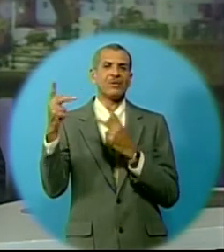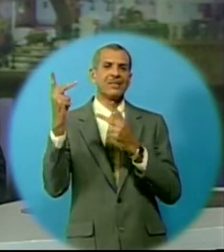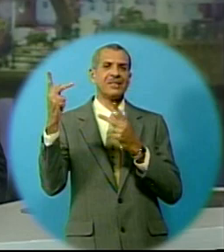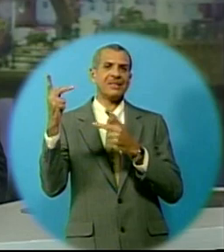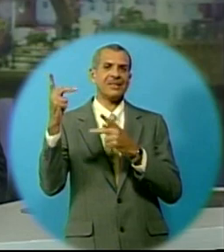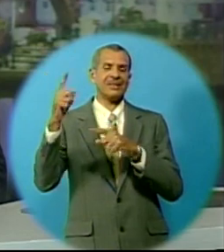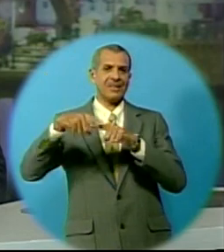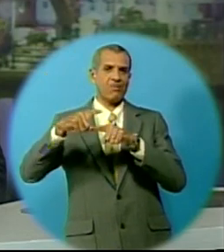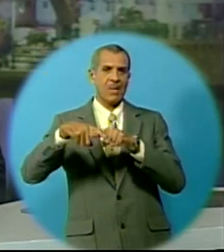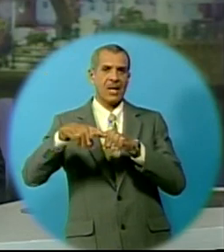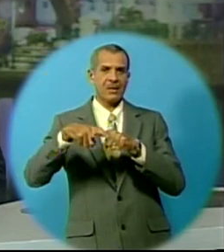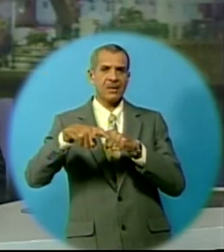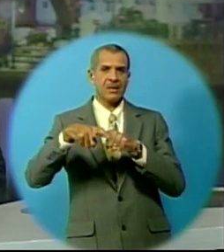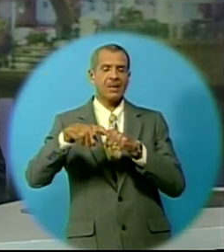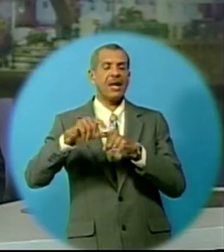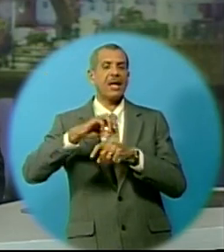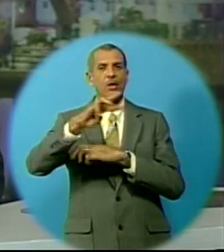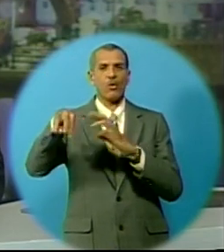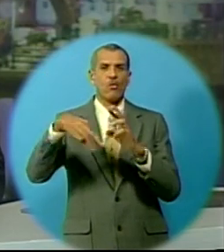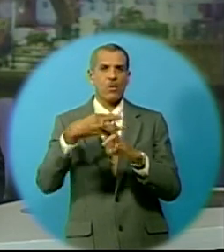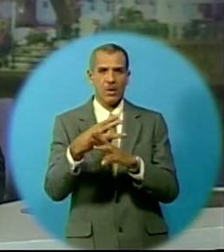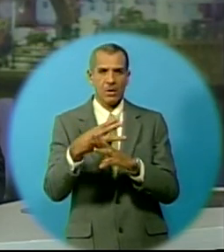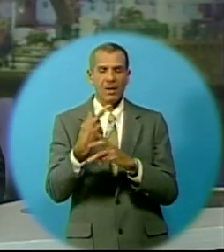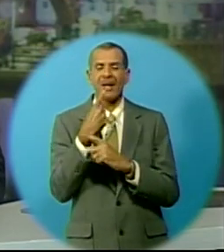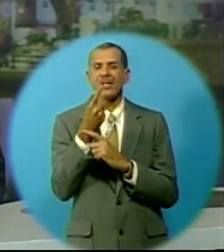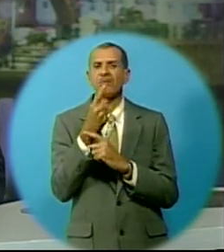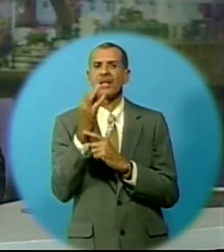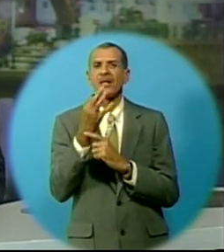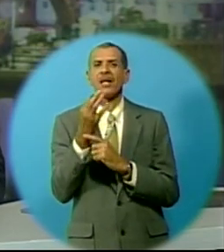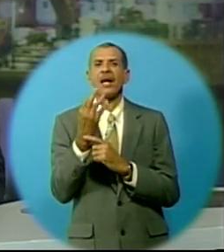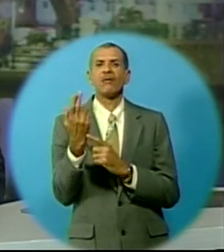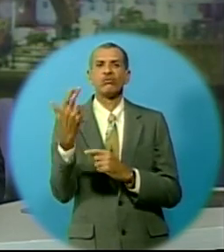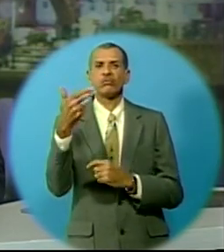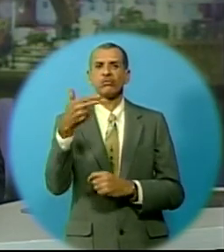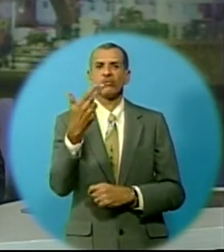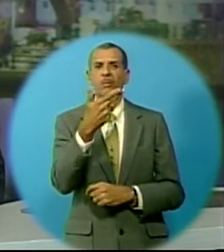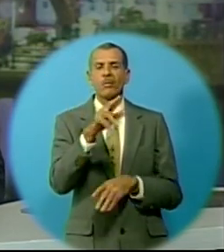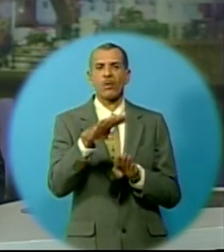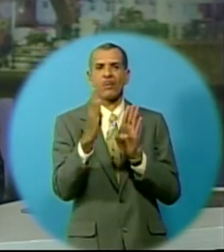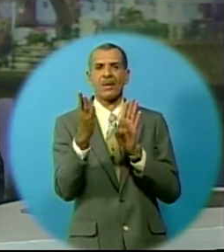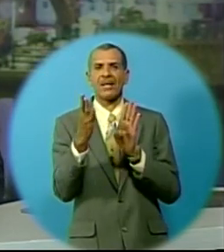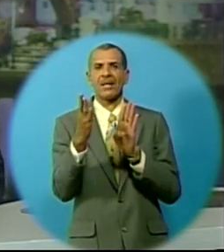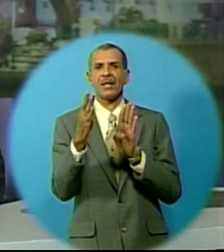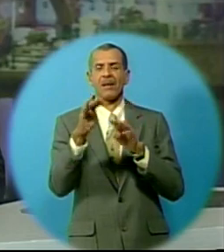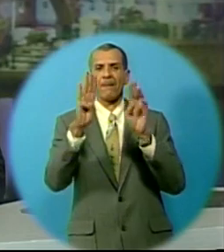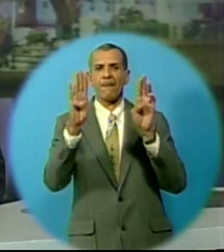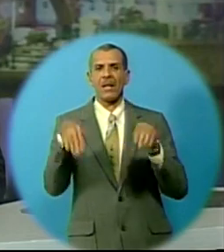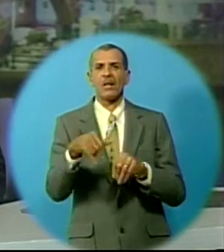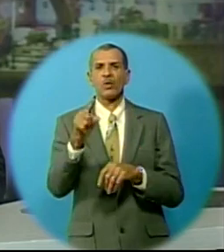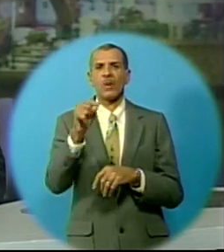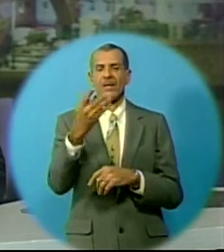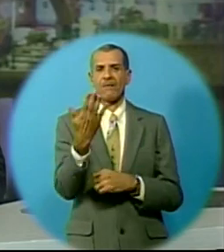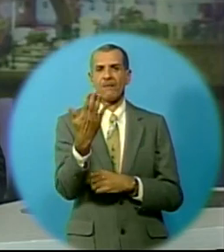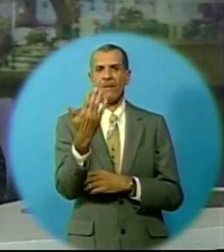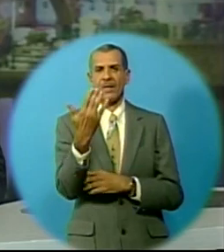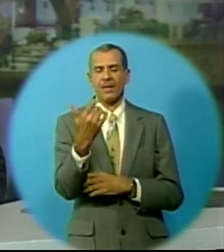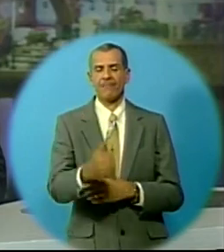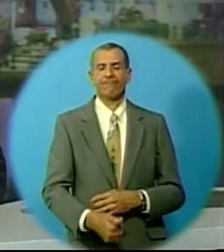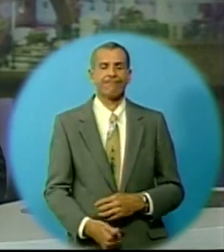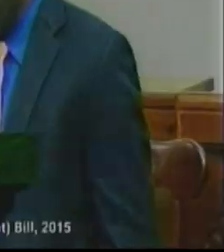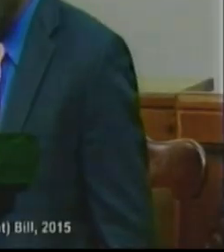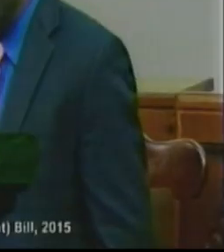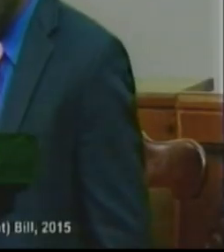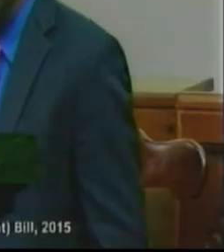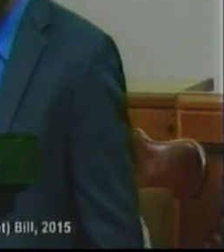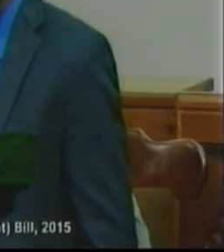world. He was speaking during parliamentary debate on the cruise ship opening of Facilities Amendment Bill 2015. I